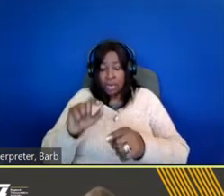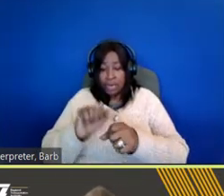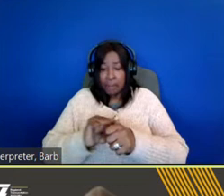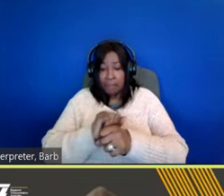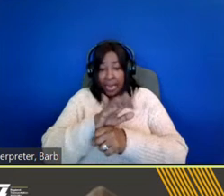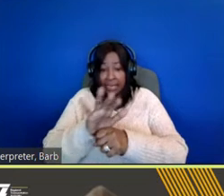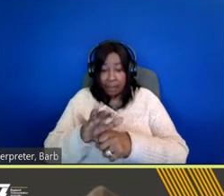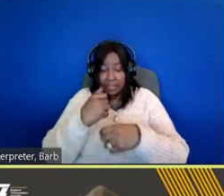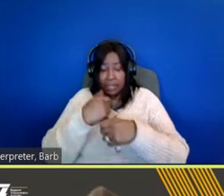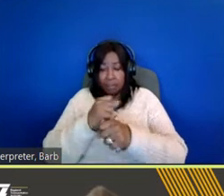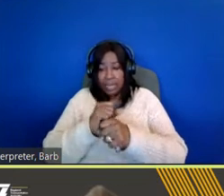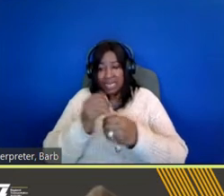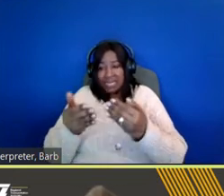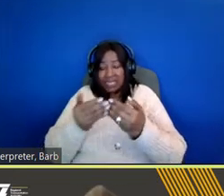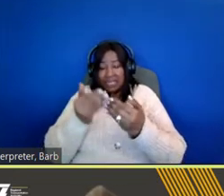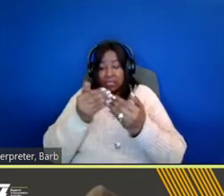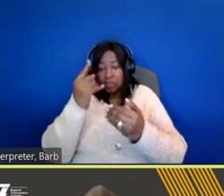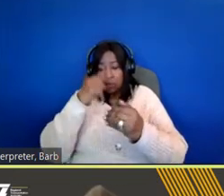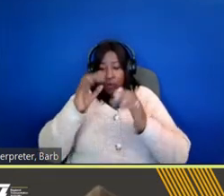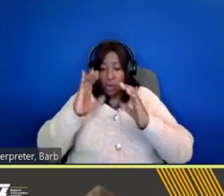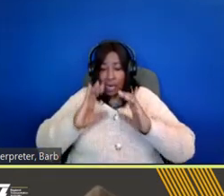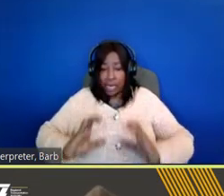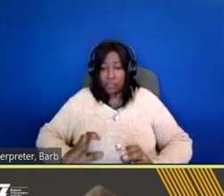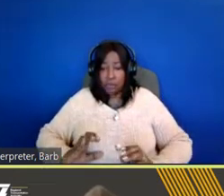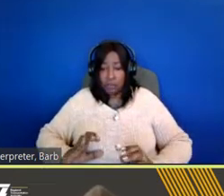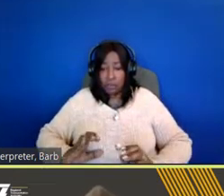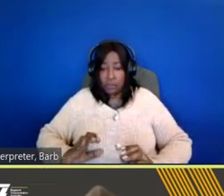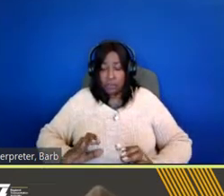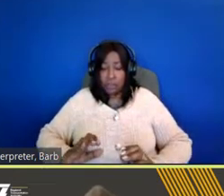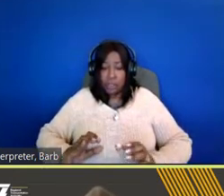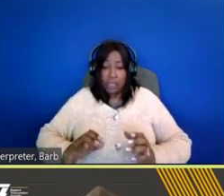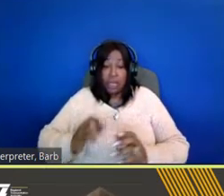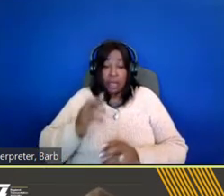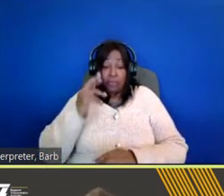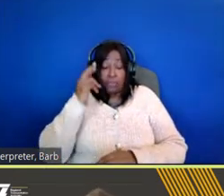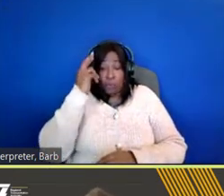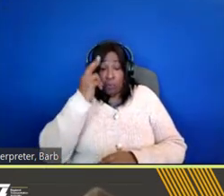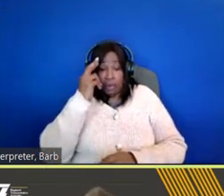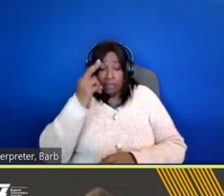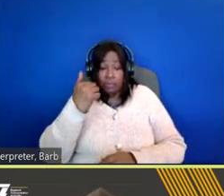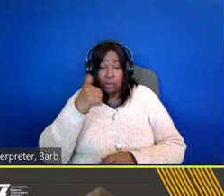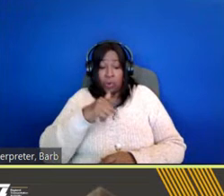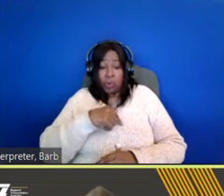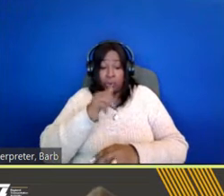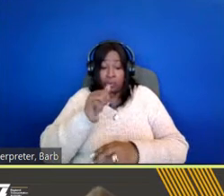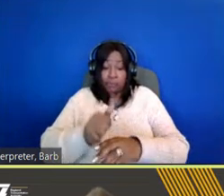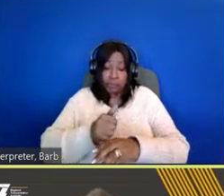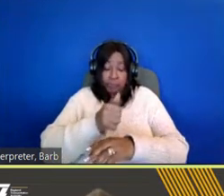it more convenient for customers. The reason we are implementing